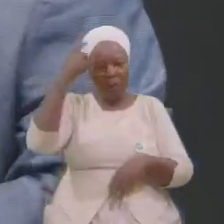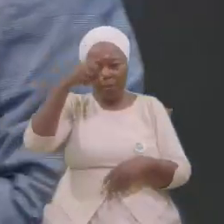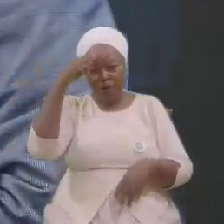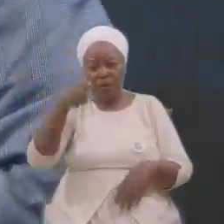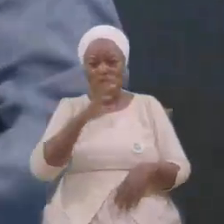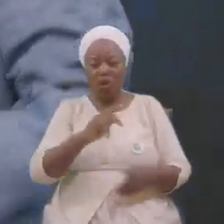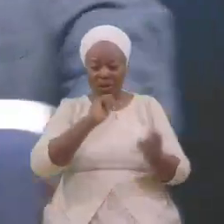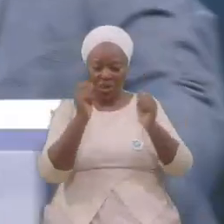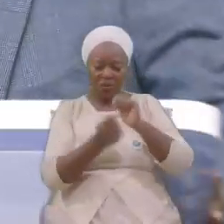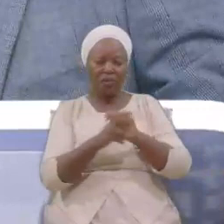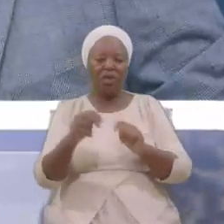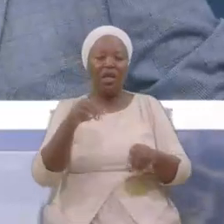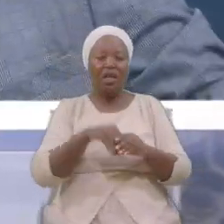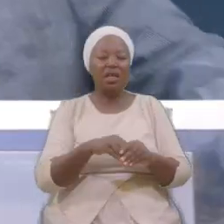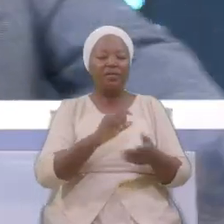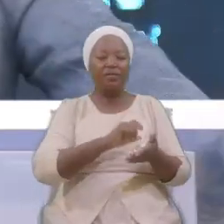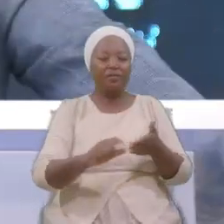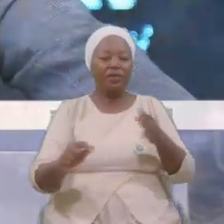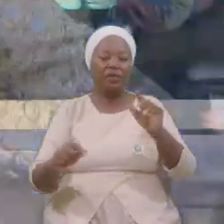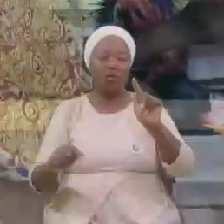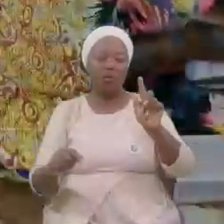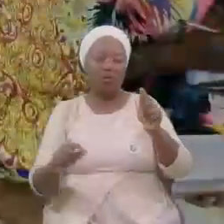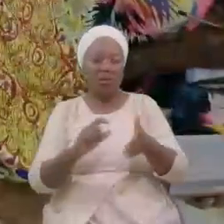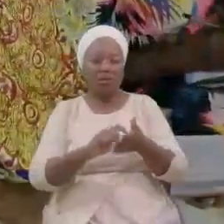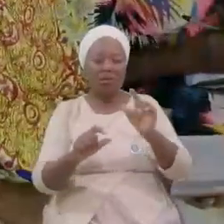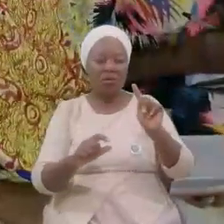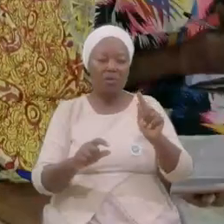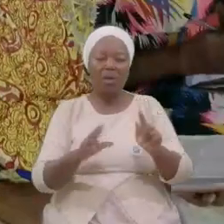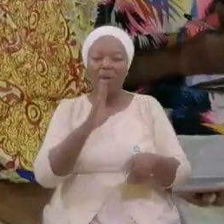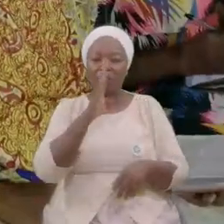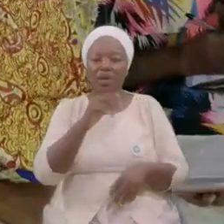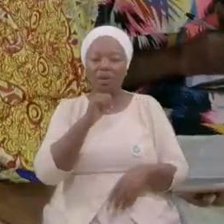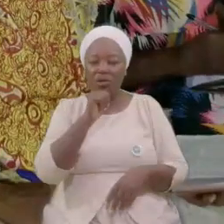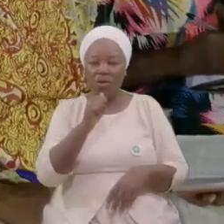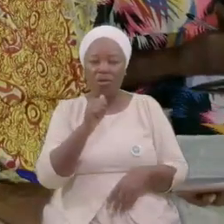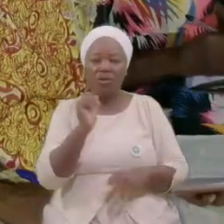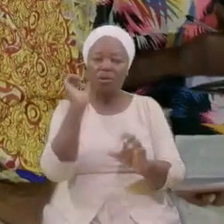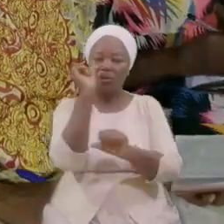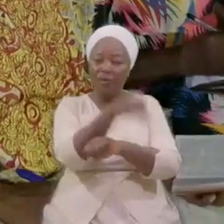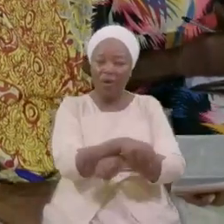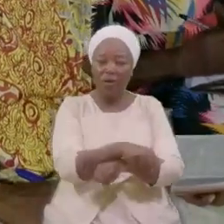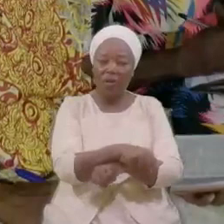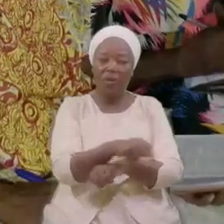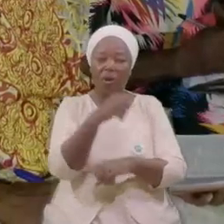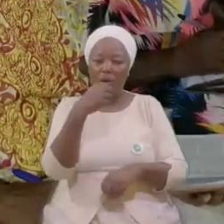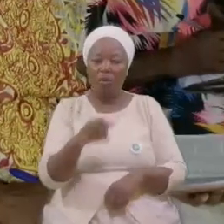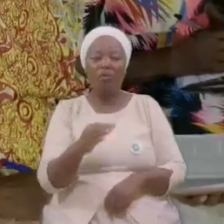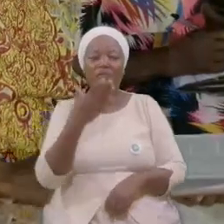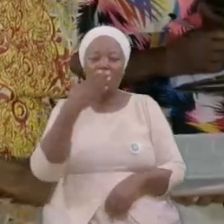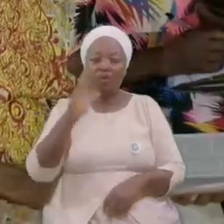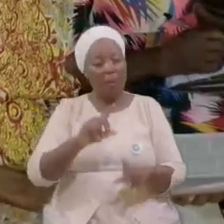verse 21, it says, be not overcome of evil,